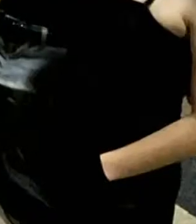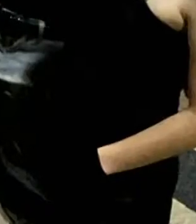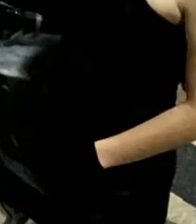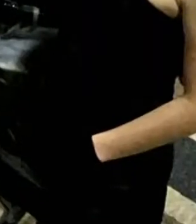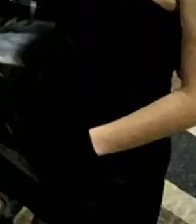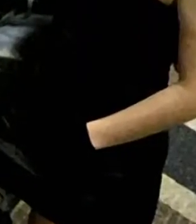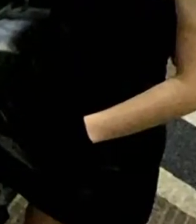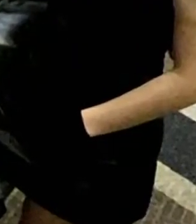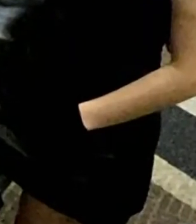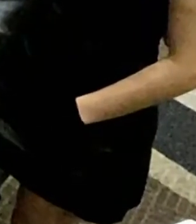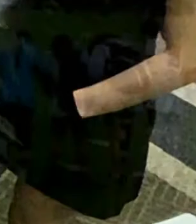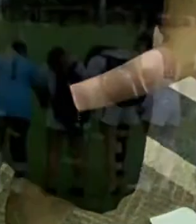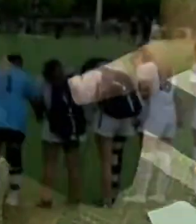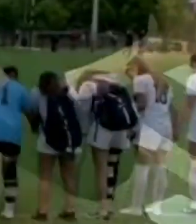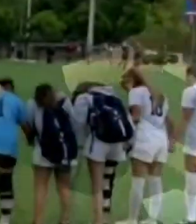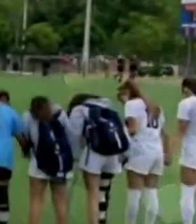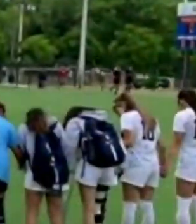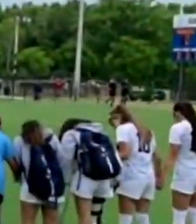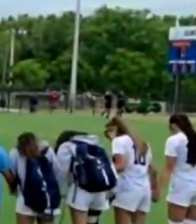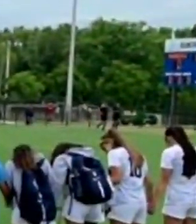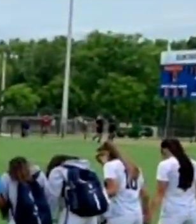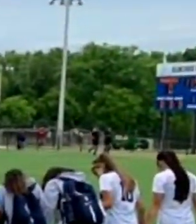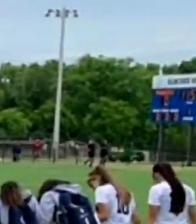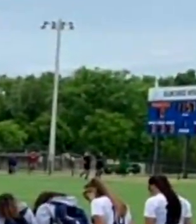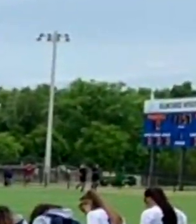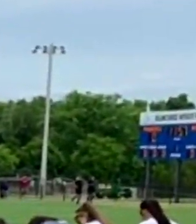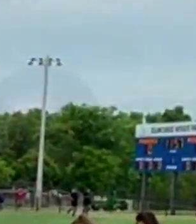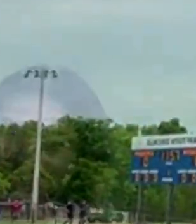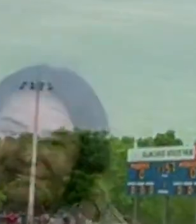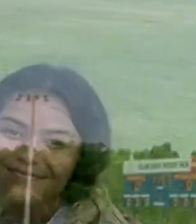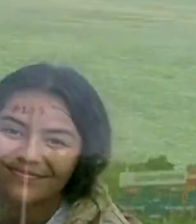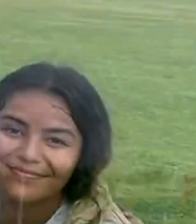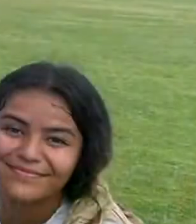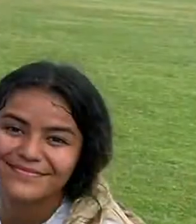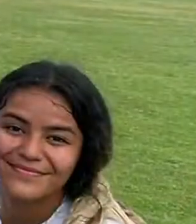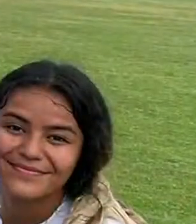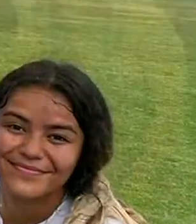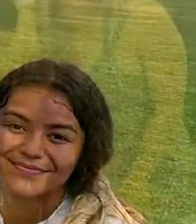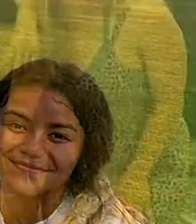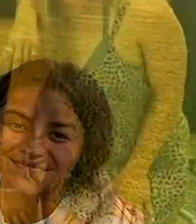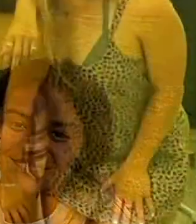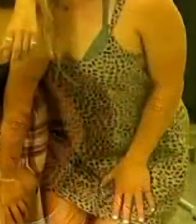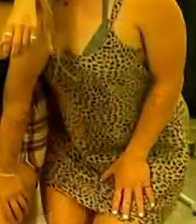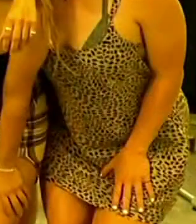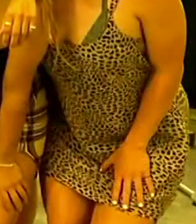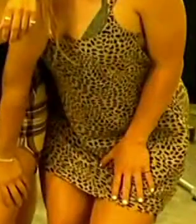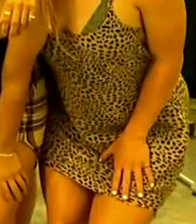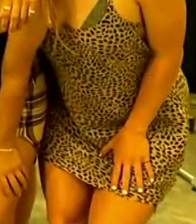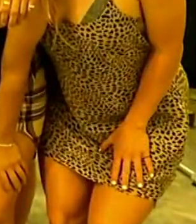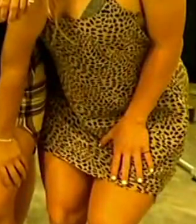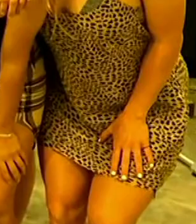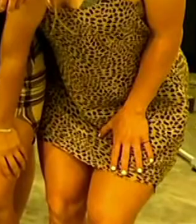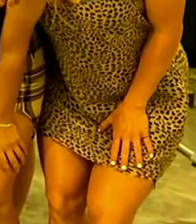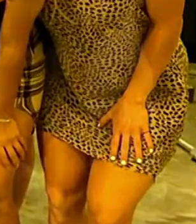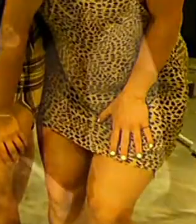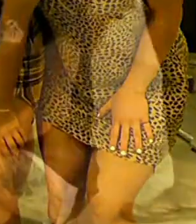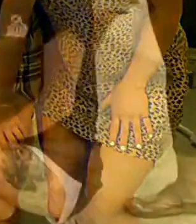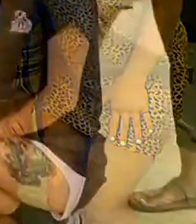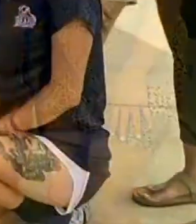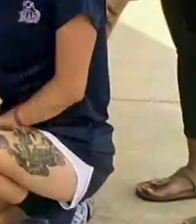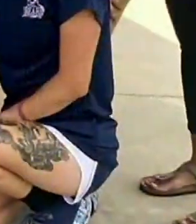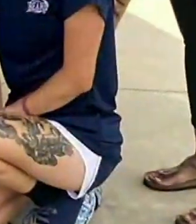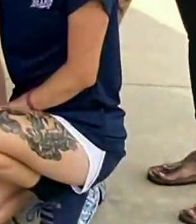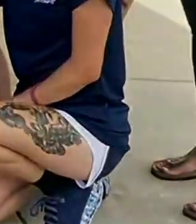Don't forget Michael Jordan, Obama a champion, Mandela a champion, Serena a champion, Wendy a champion, Shelly and a